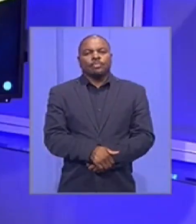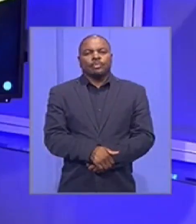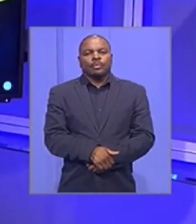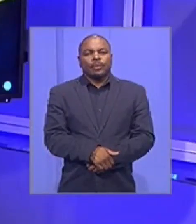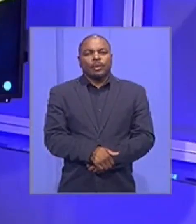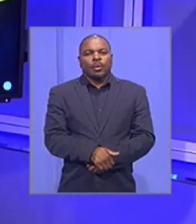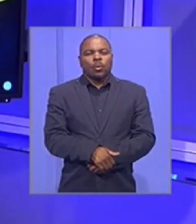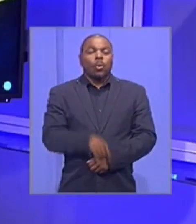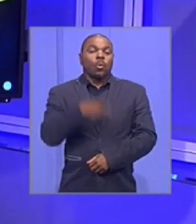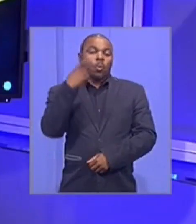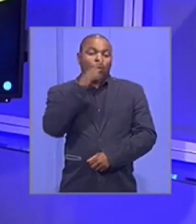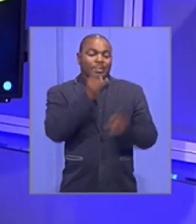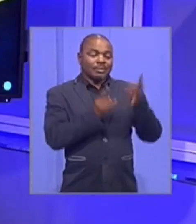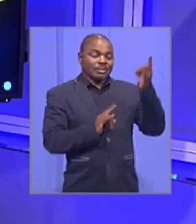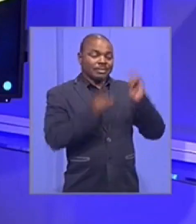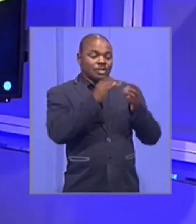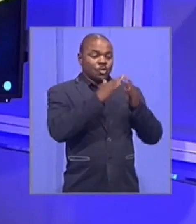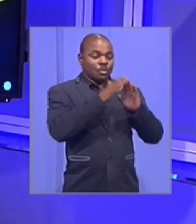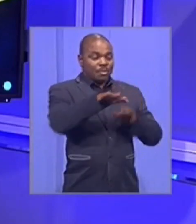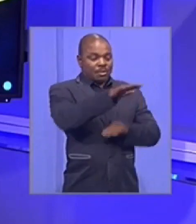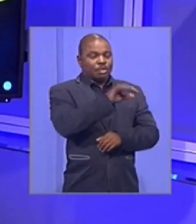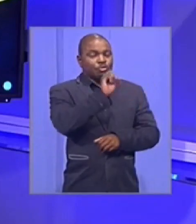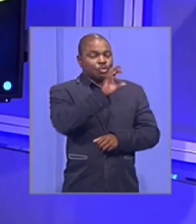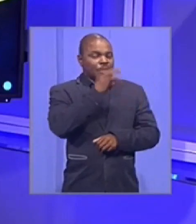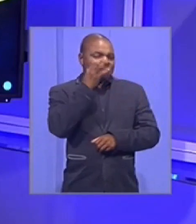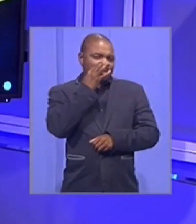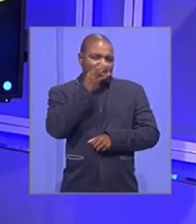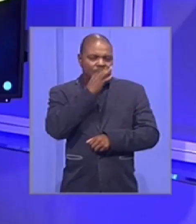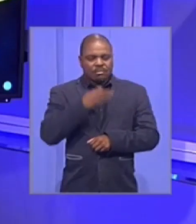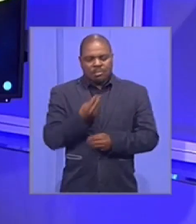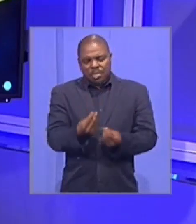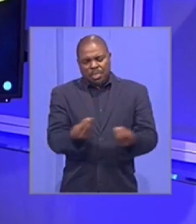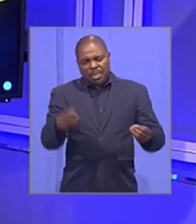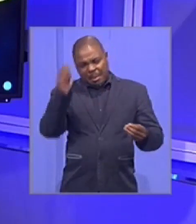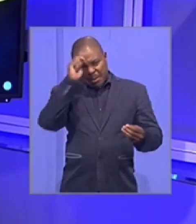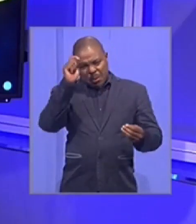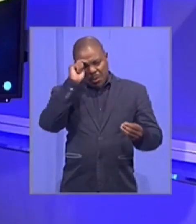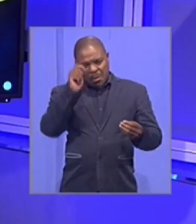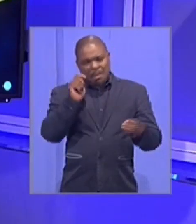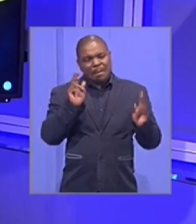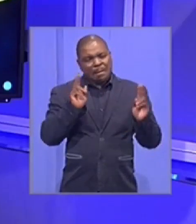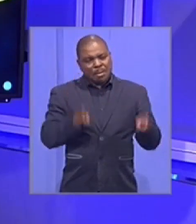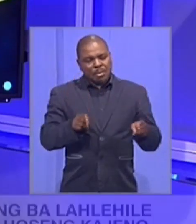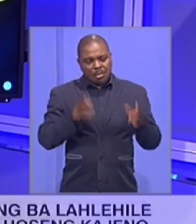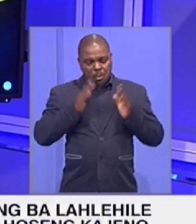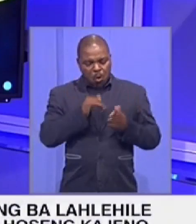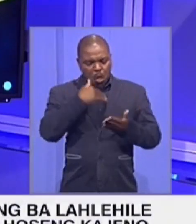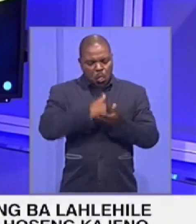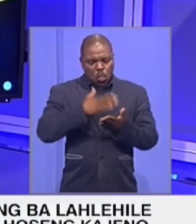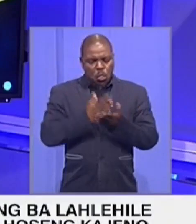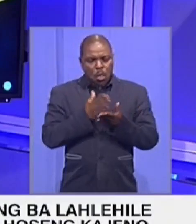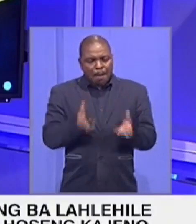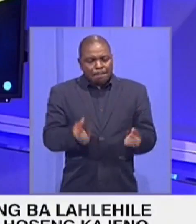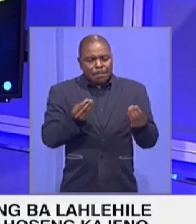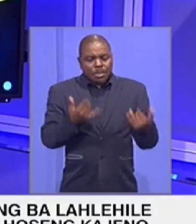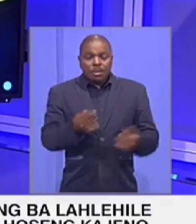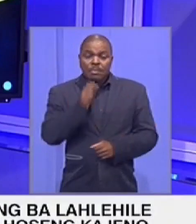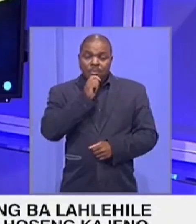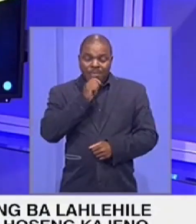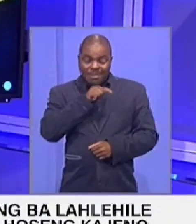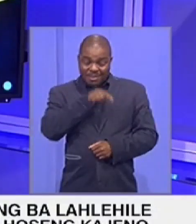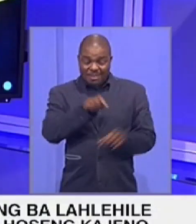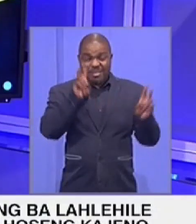Baahi ba White City Soweto ba belela ha ditopo tse pedi tsa bana ba bashanyana tse fumanweng di retlilwe ka jenoseng e le ketso e